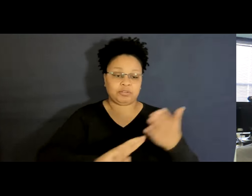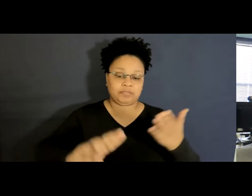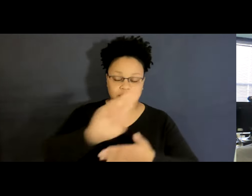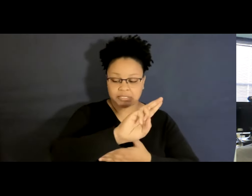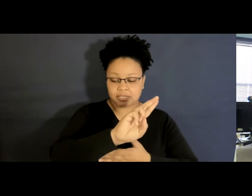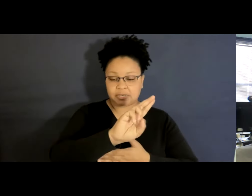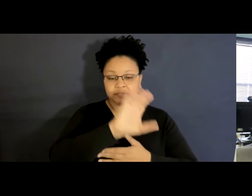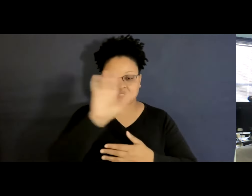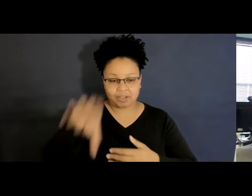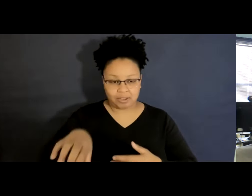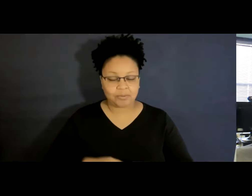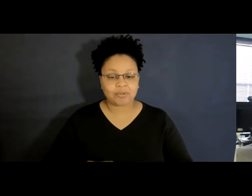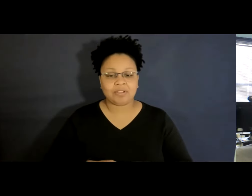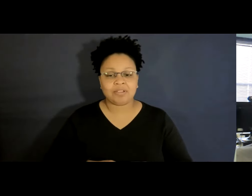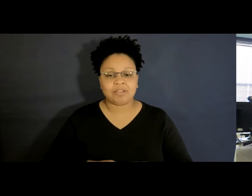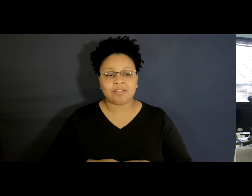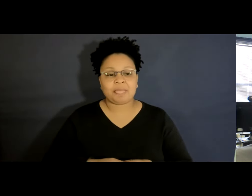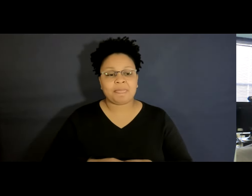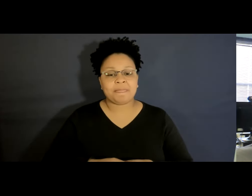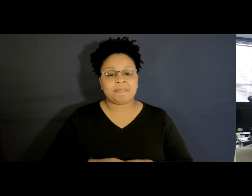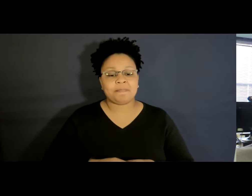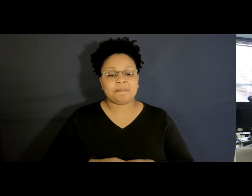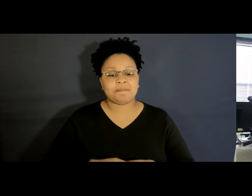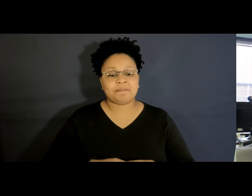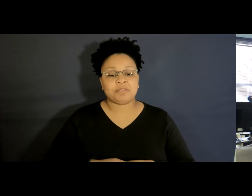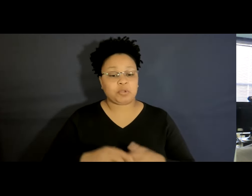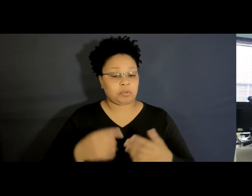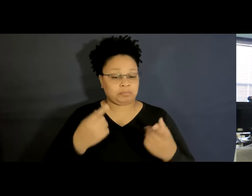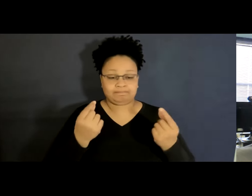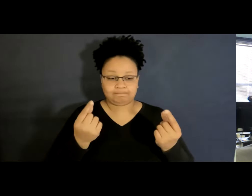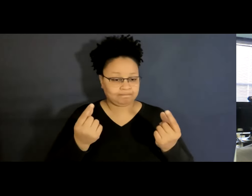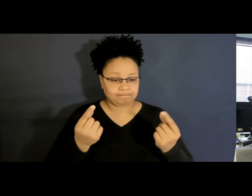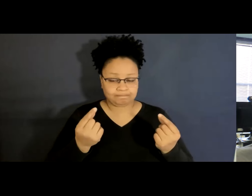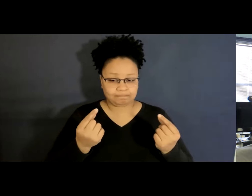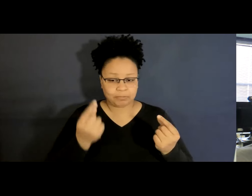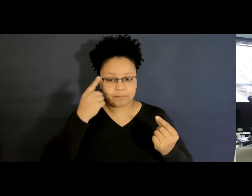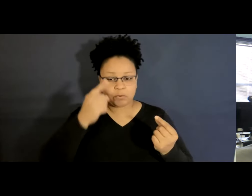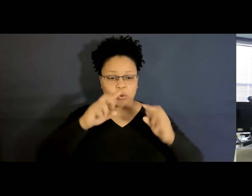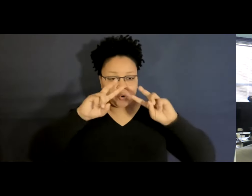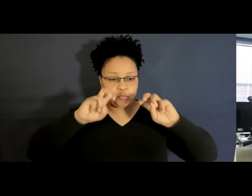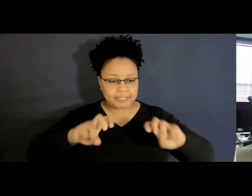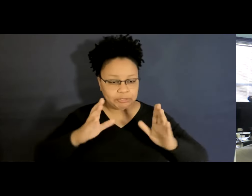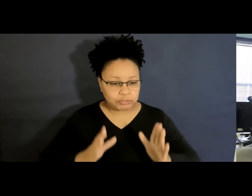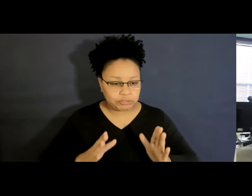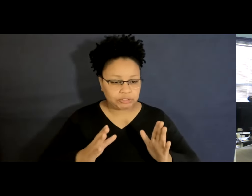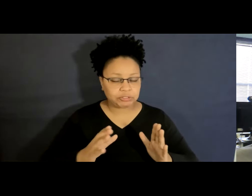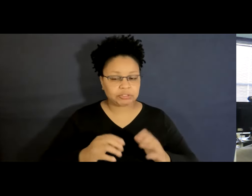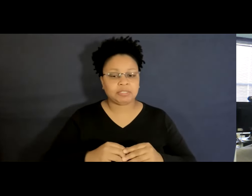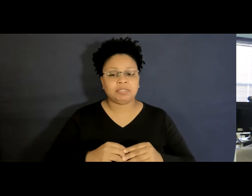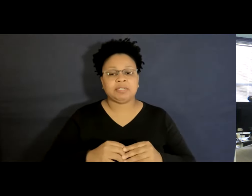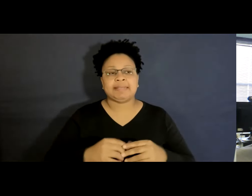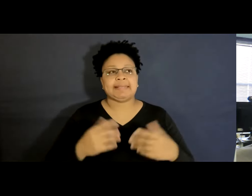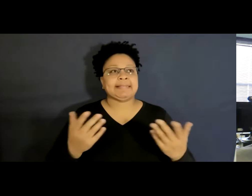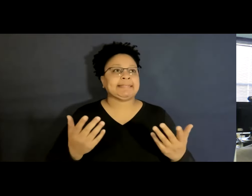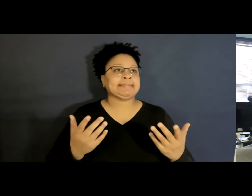As far as what I usually do as a research associate, I do research